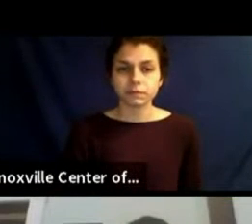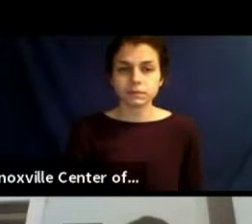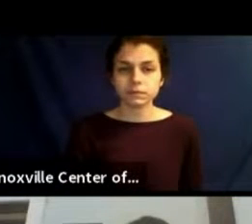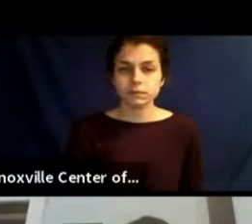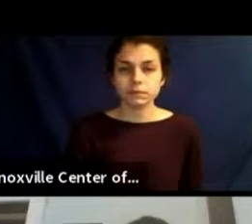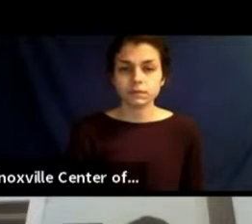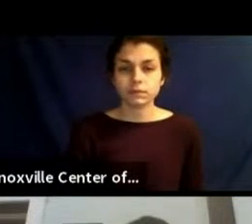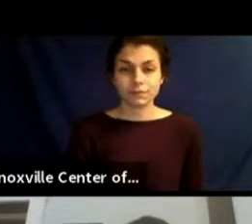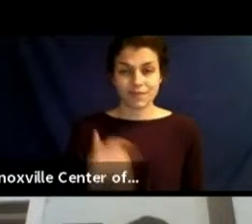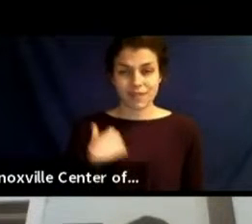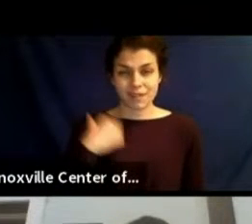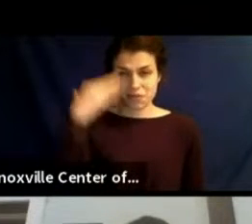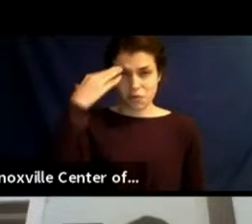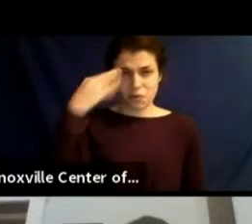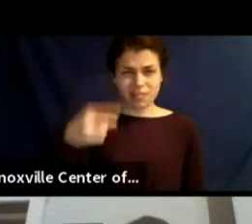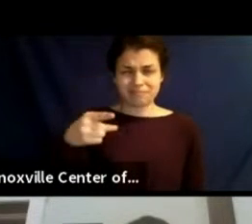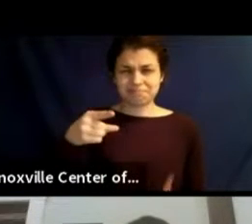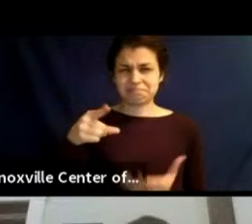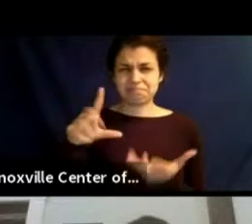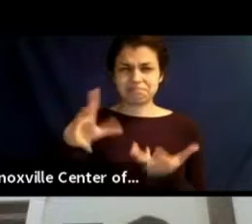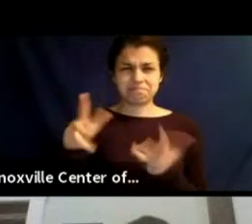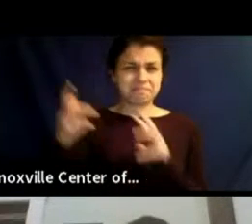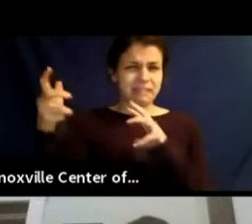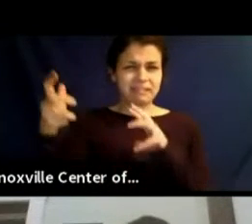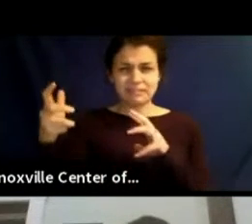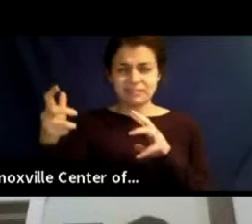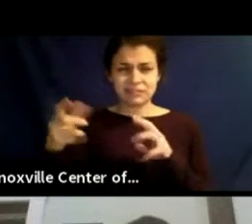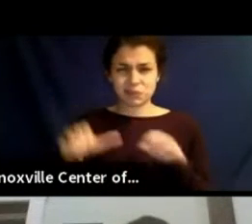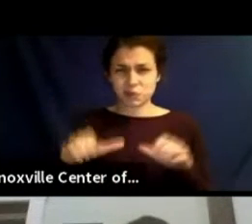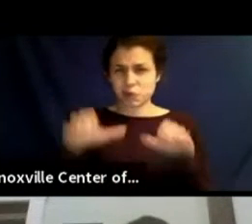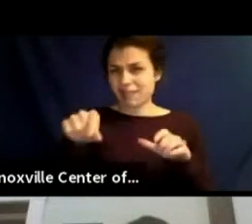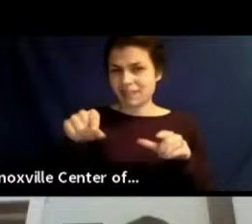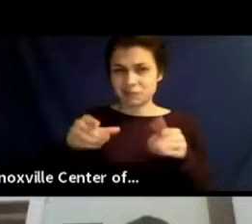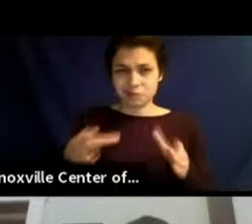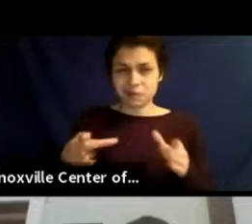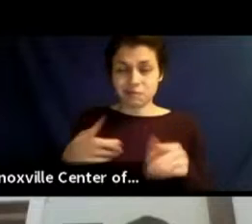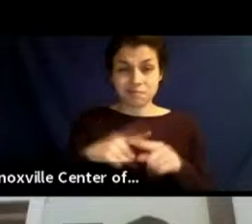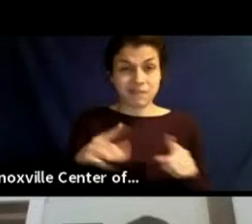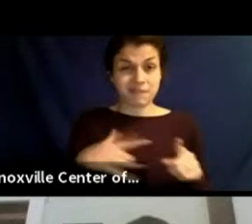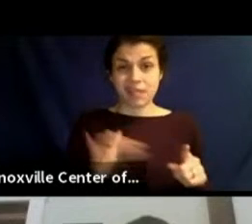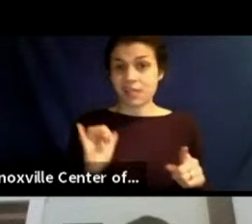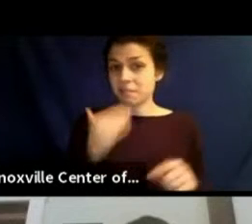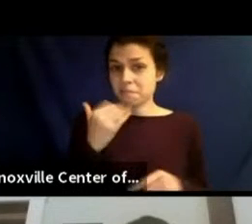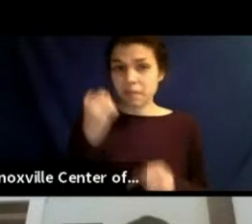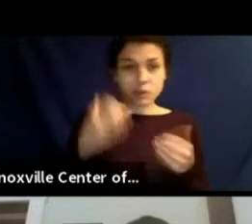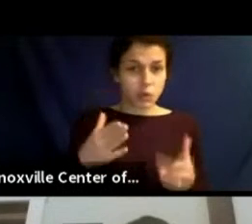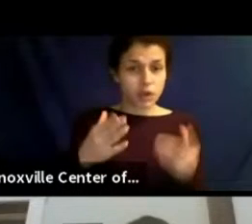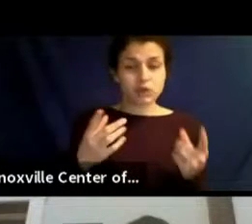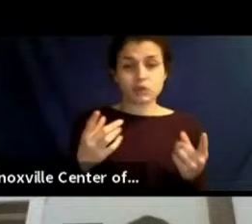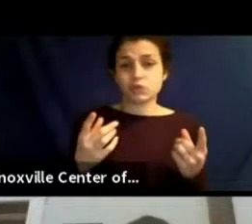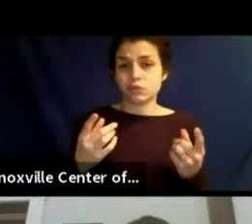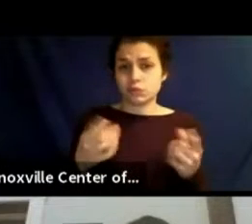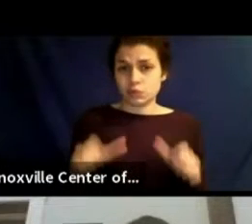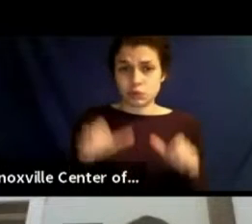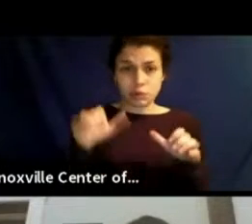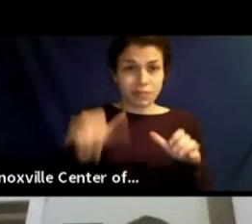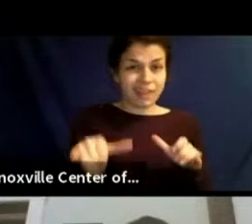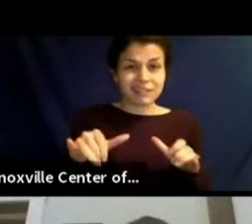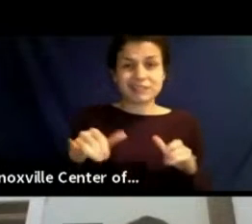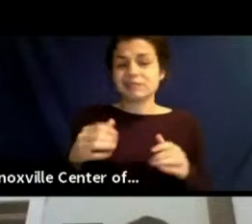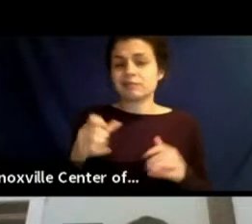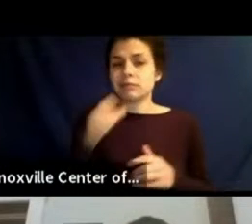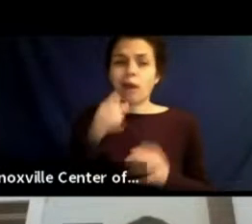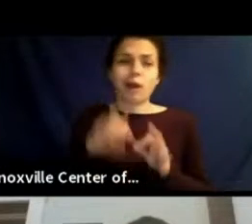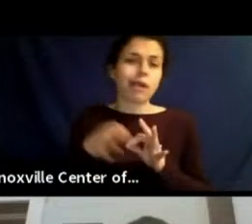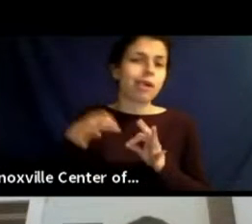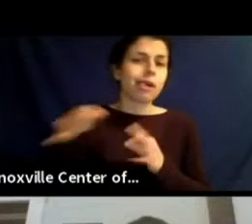I know this is a little messy doing it this way, but I figured this is the best way we can get it done today versus waiting 2 more weeks. I apologize